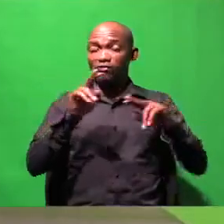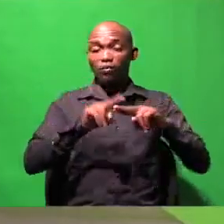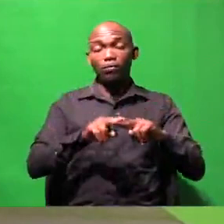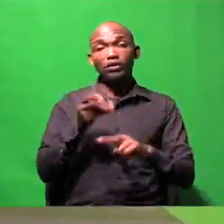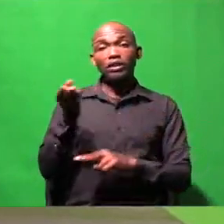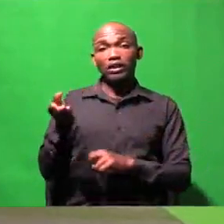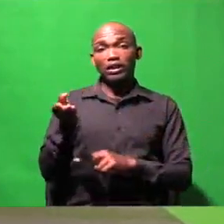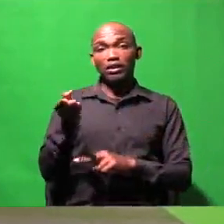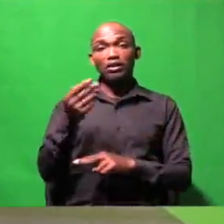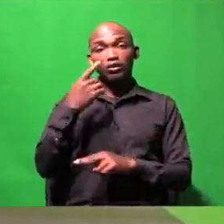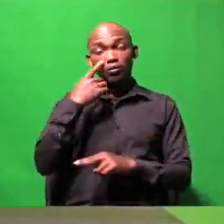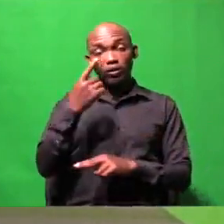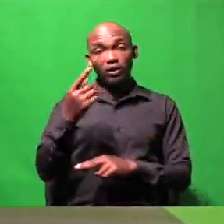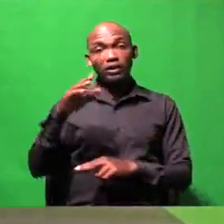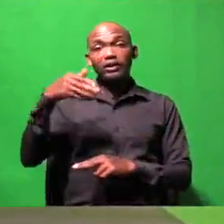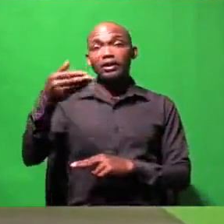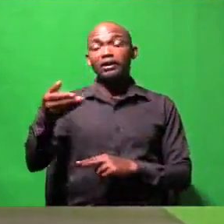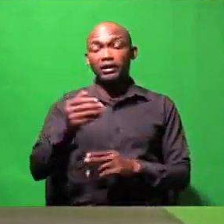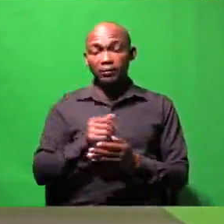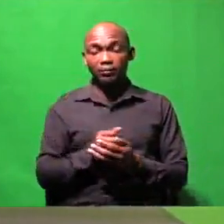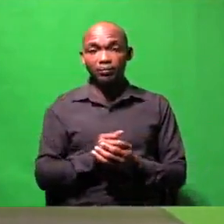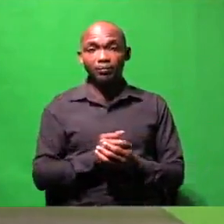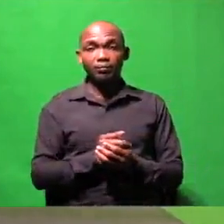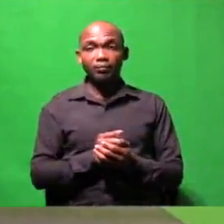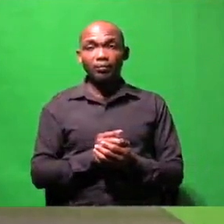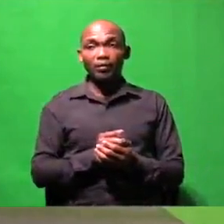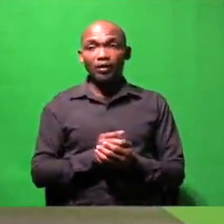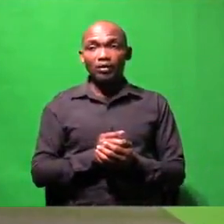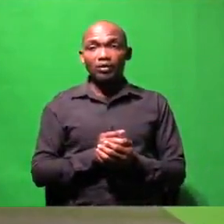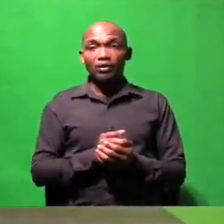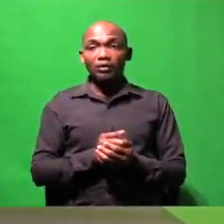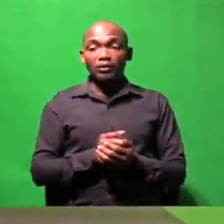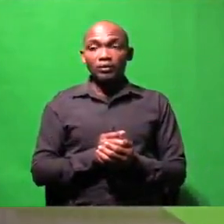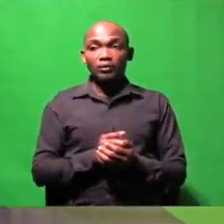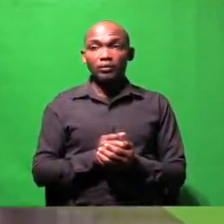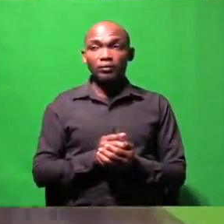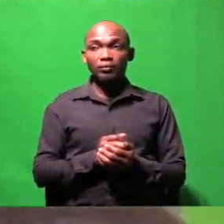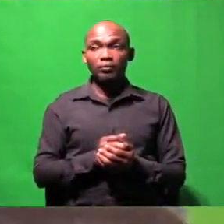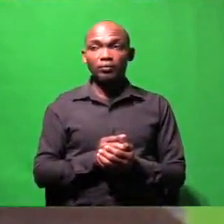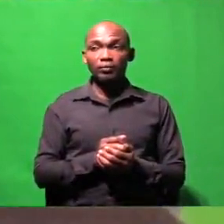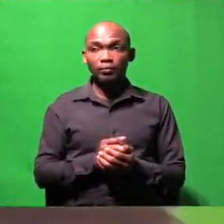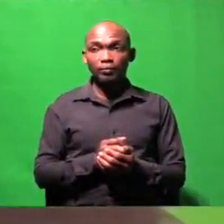So we shall see. So let's put the heading there.